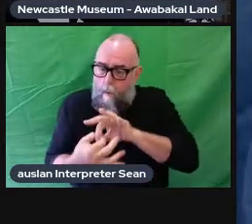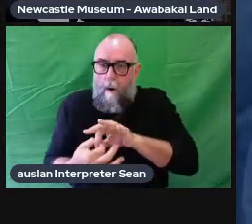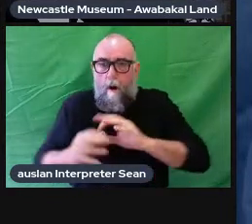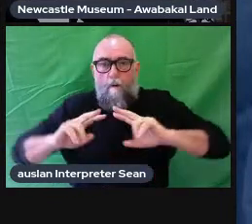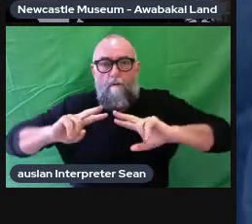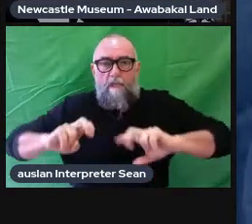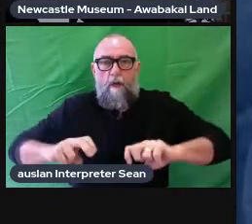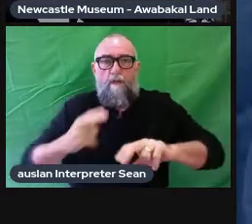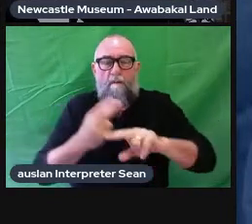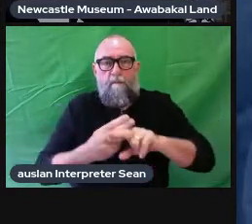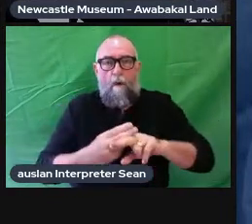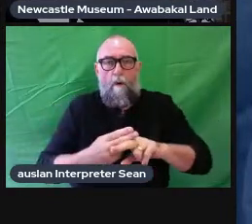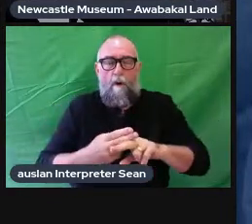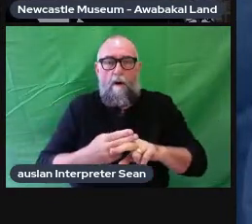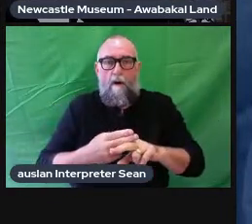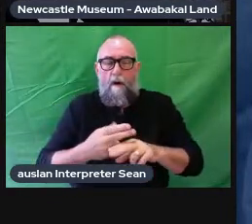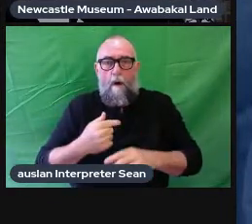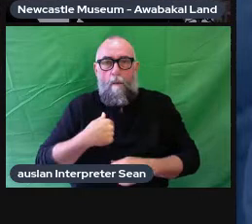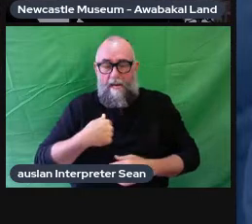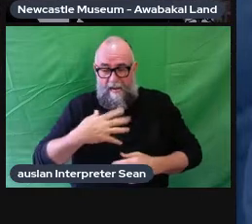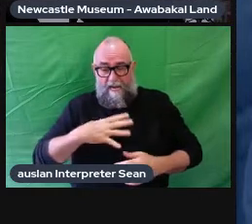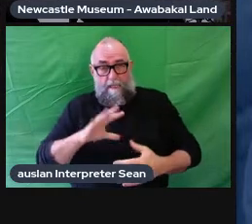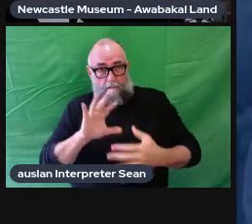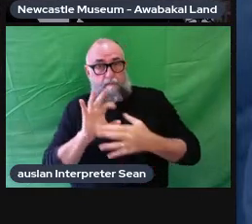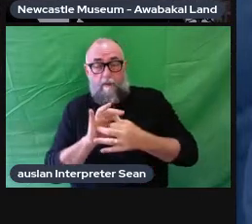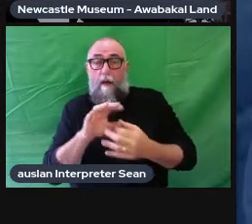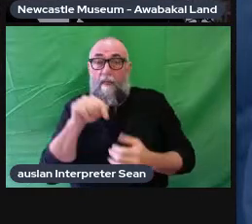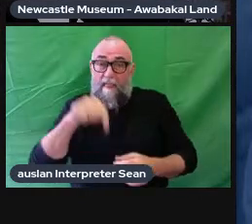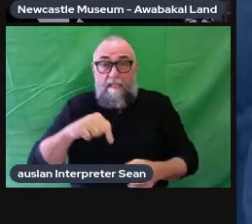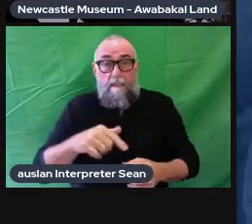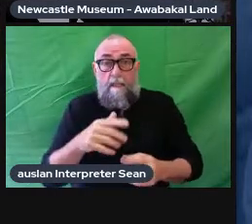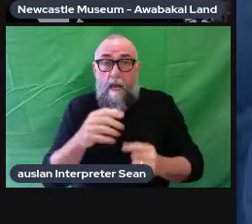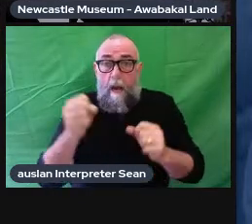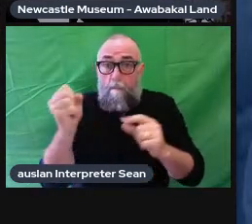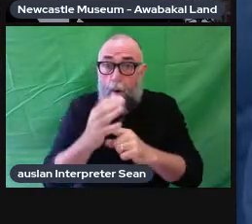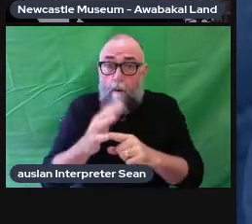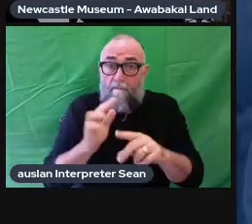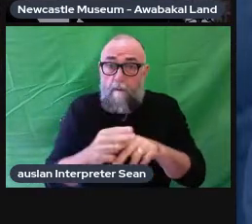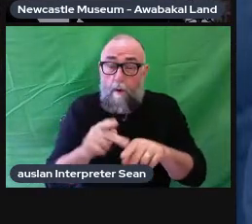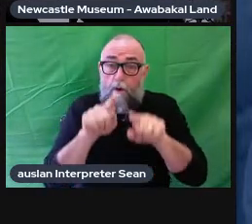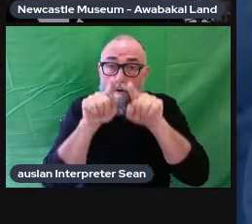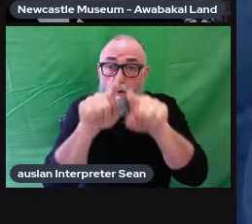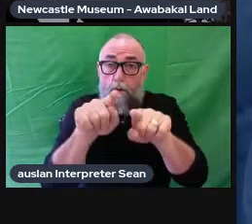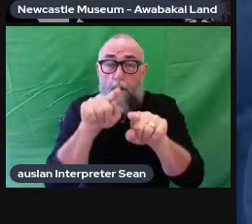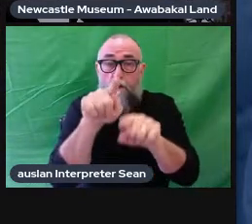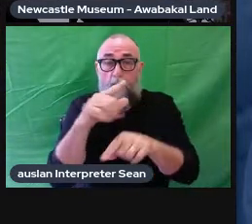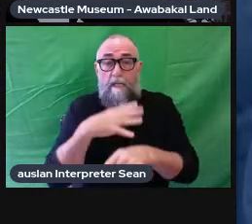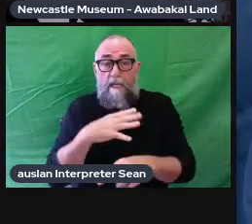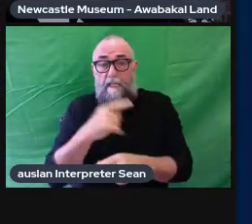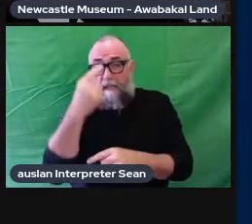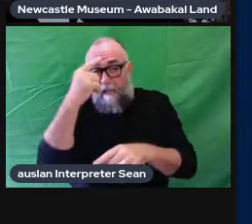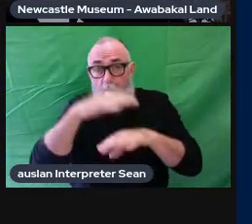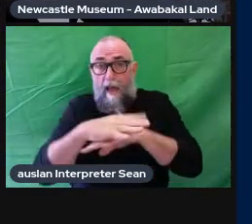make sure that we design research studies that actually work for you and that are focused on the things that you think are